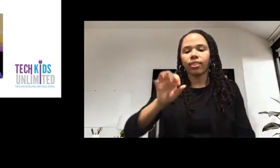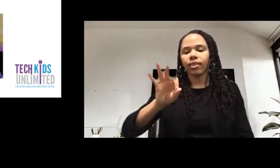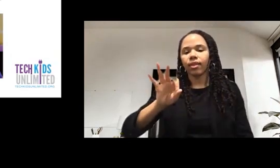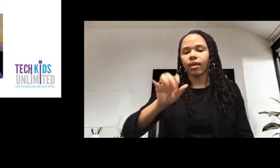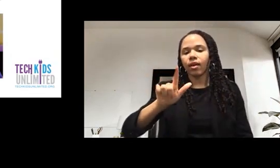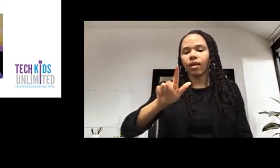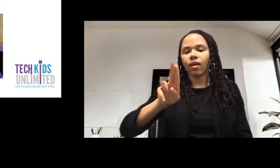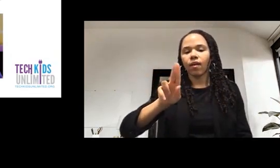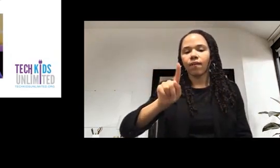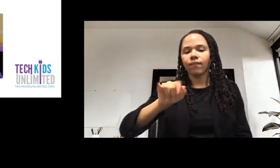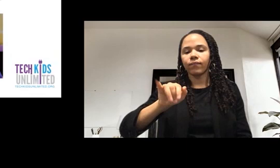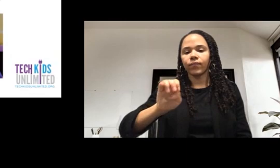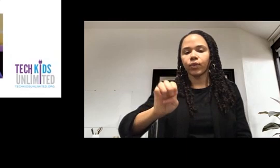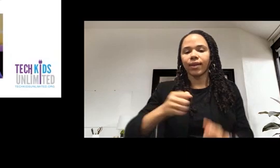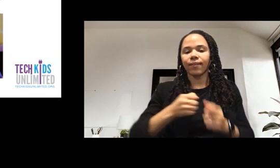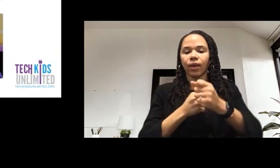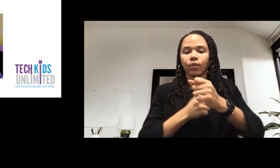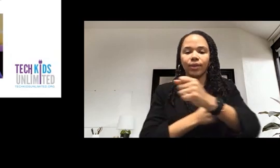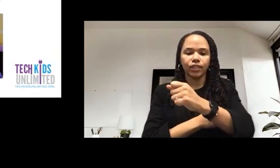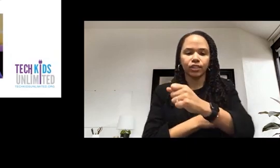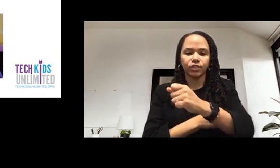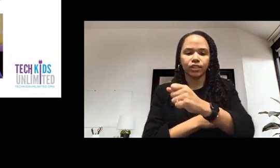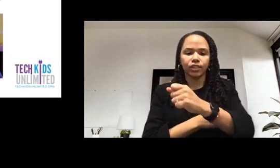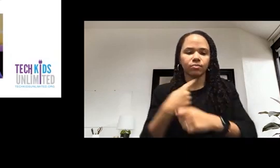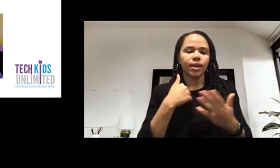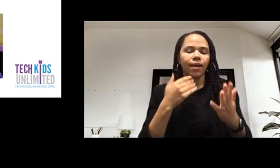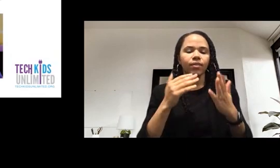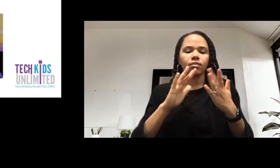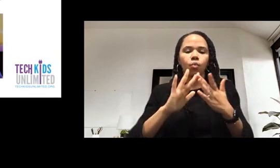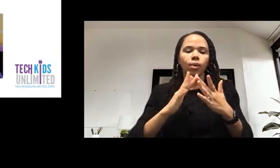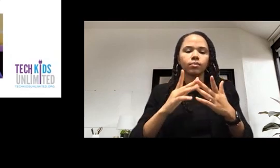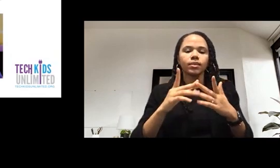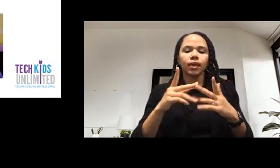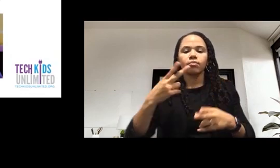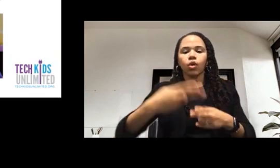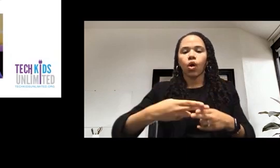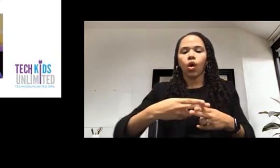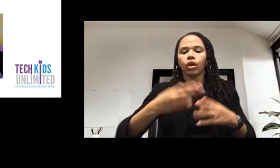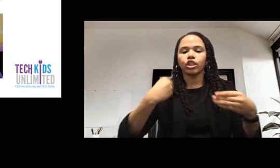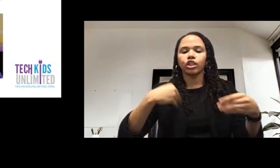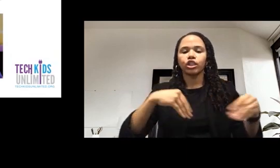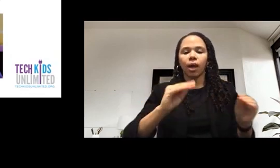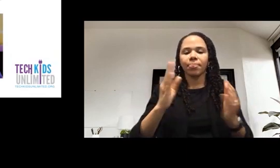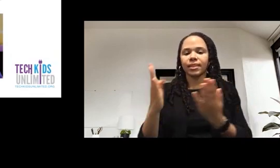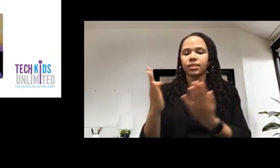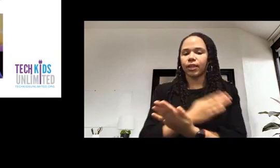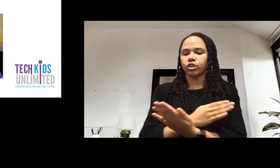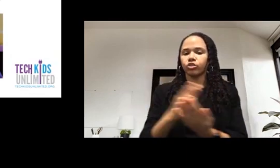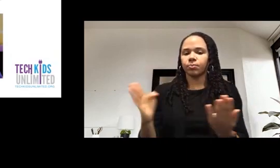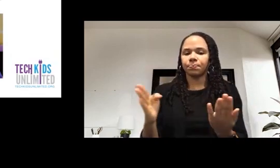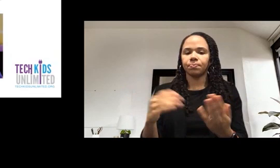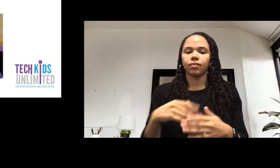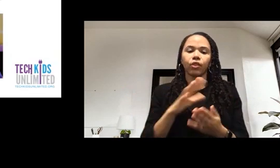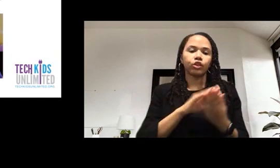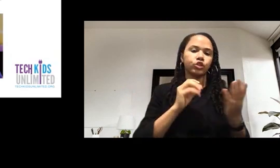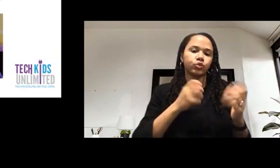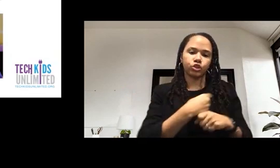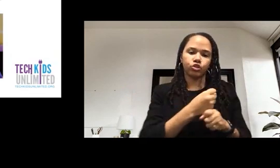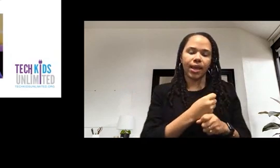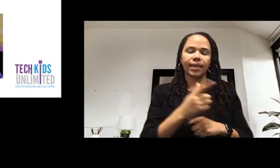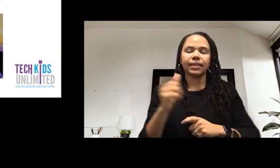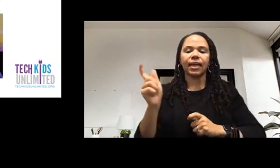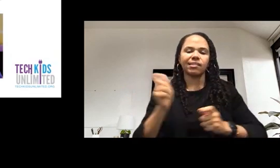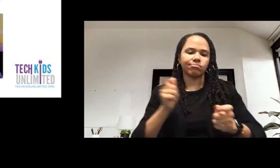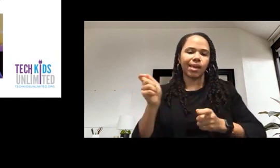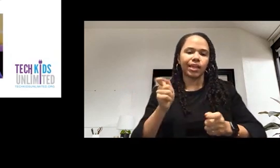website called Shop the Spectrum, which the students created, and they're, updating it, and they're also in charge of the social media.